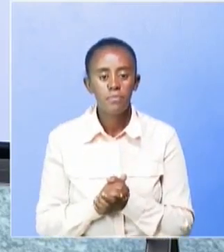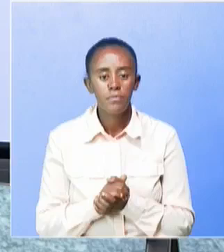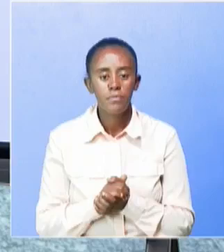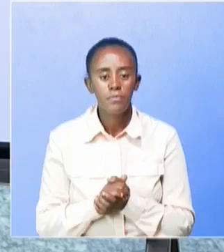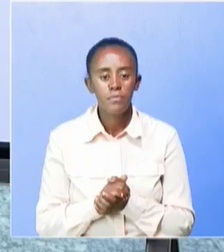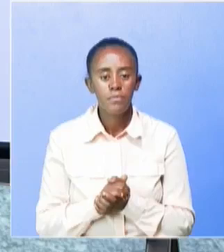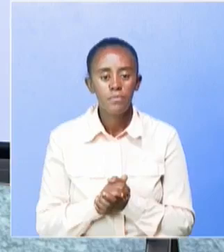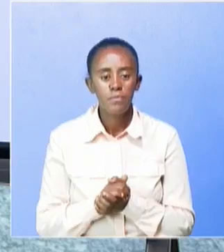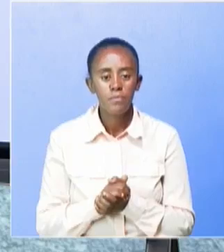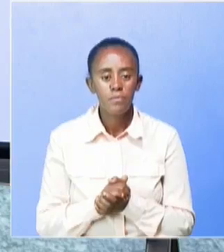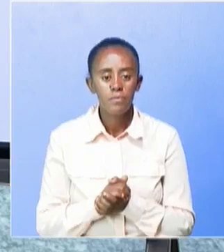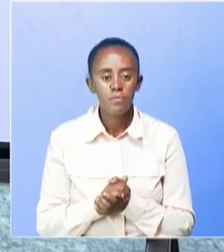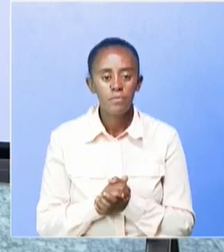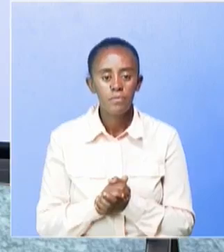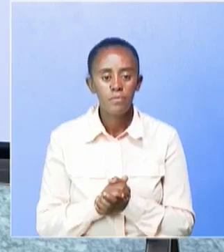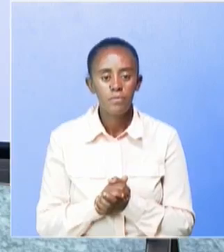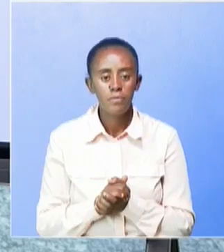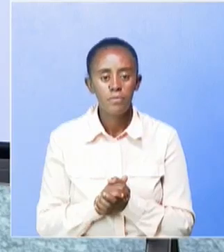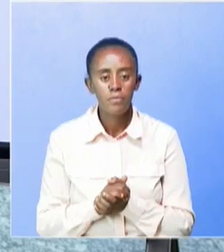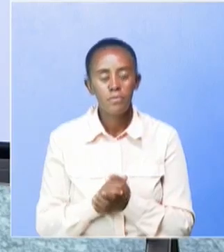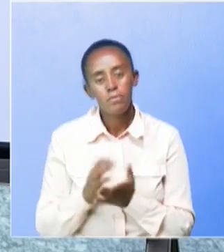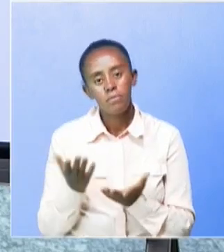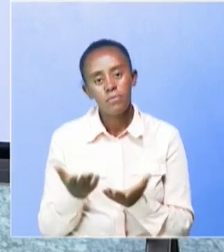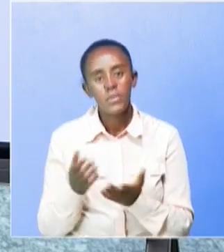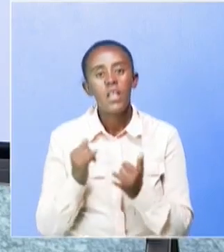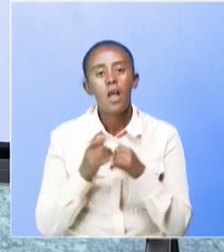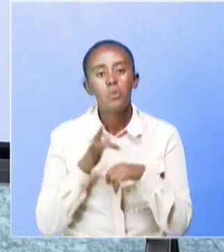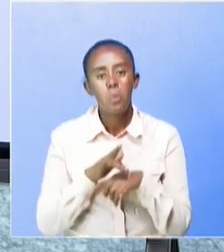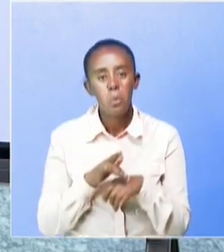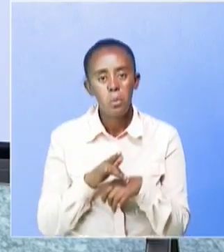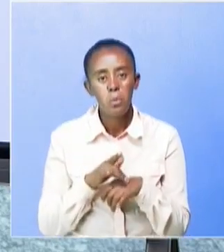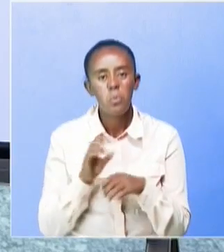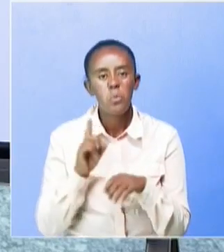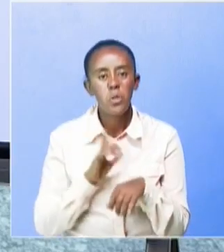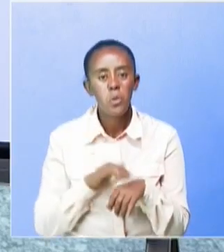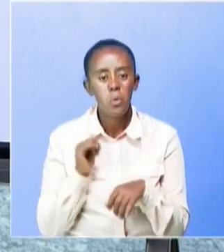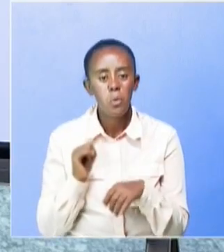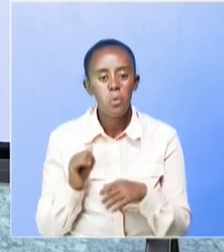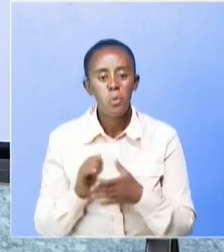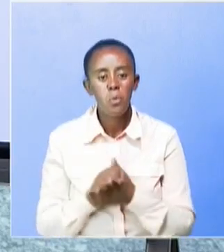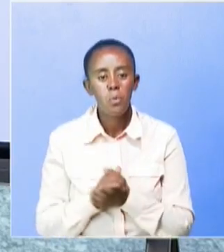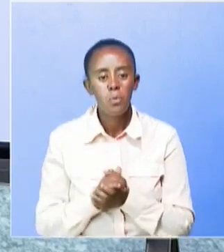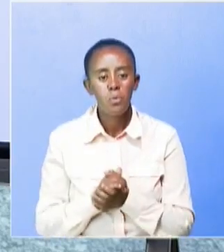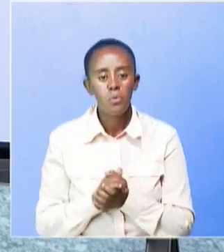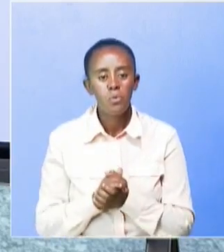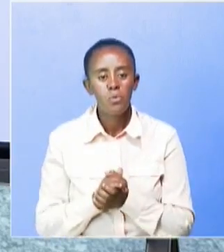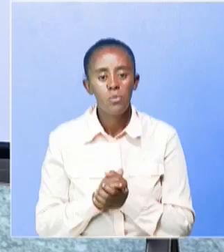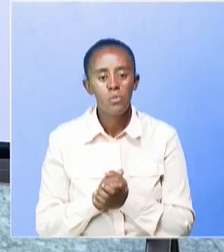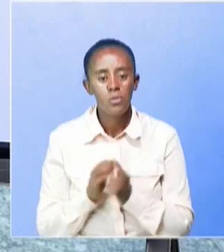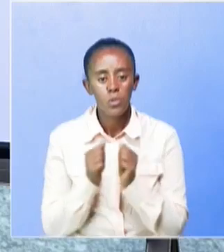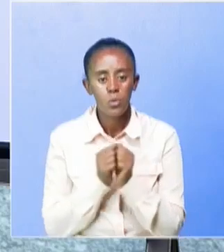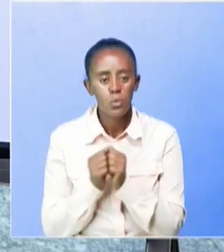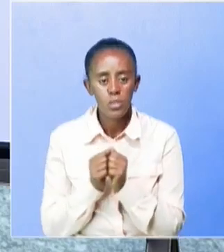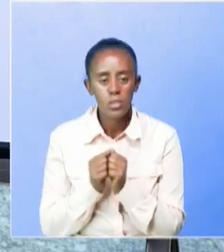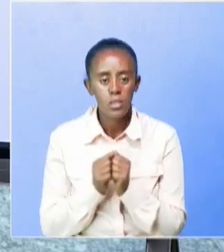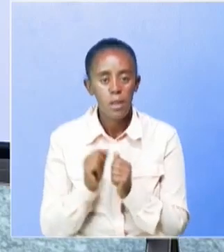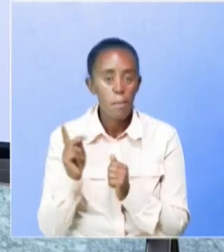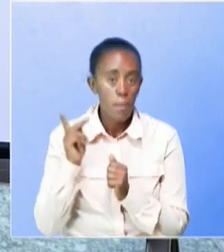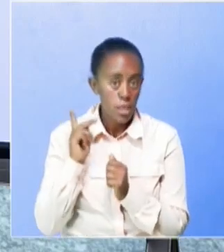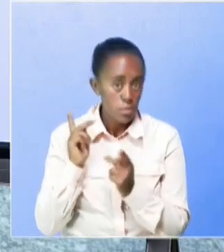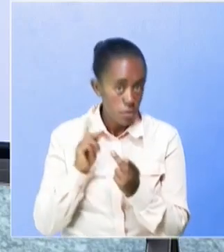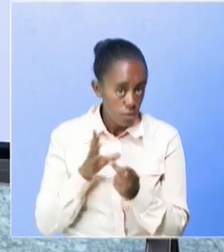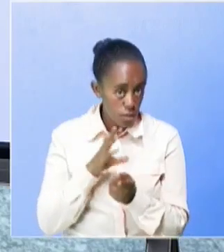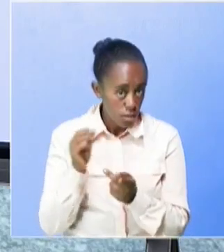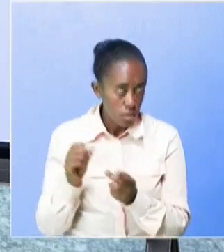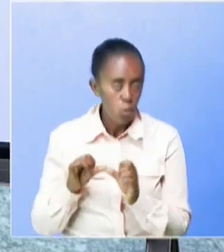you can say is the mesh, or the, what do you call what we make it together between the past perfect